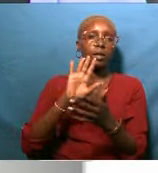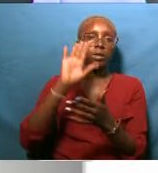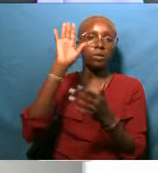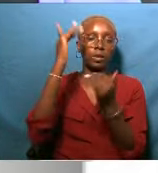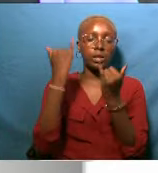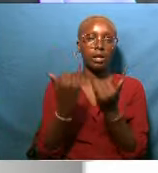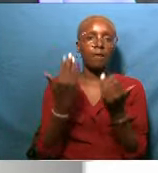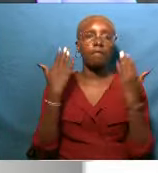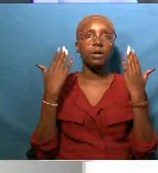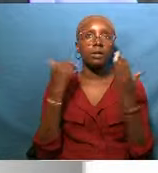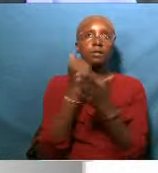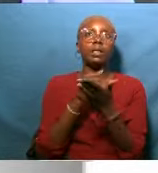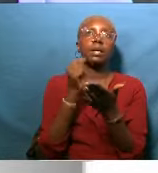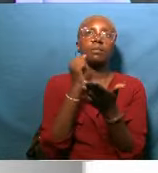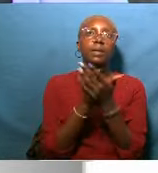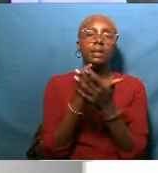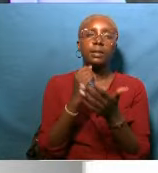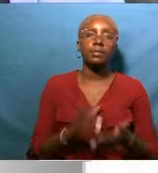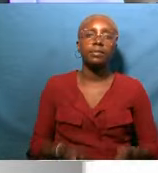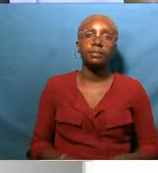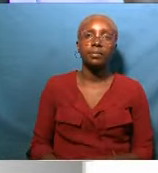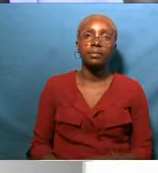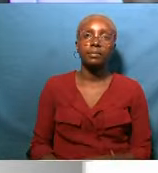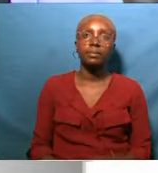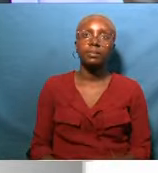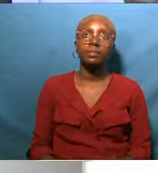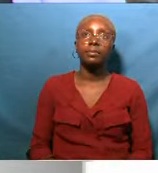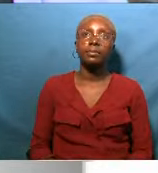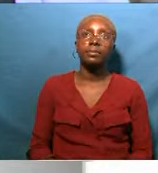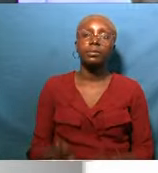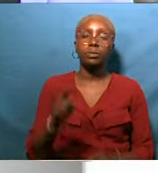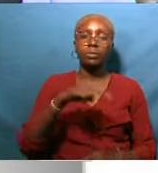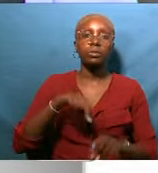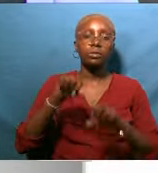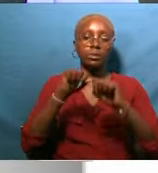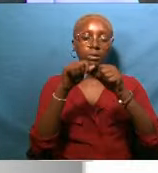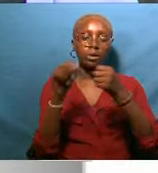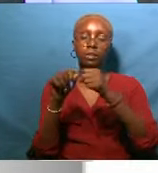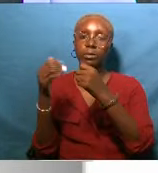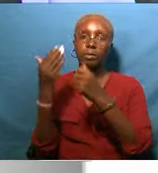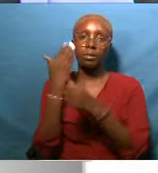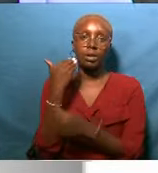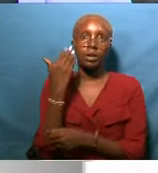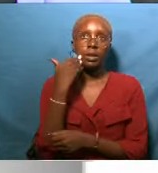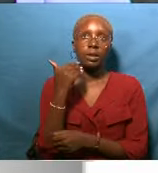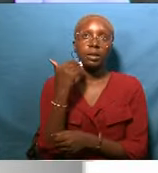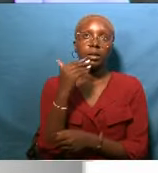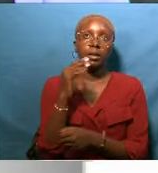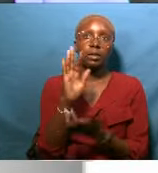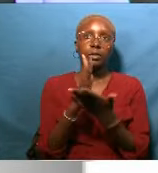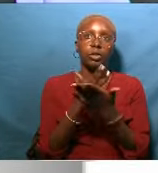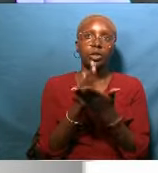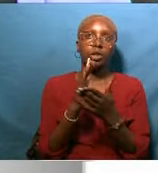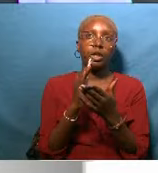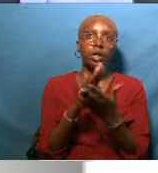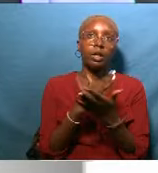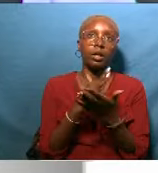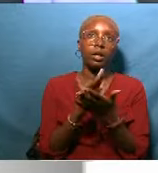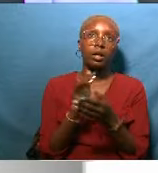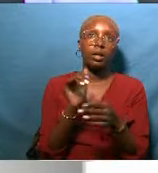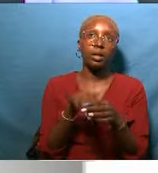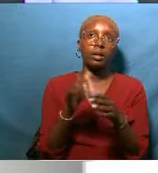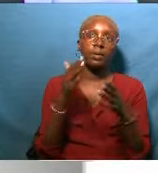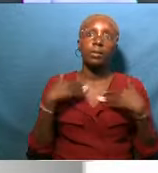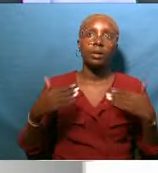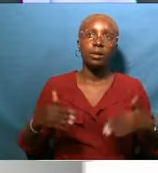forever. Amen. We break this bread to share in the